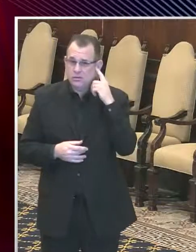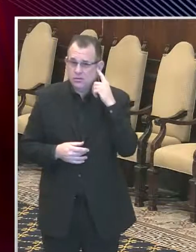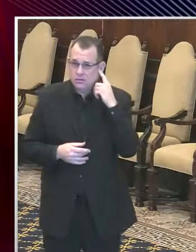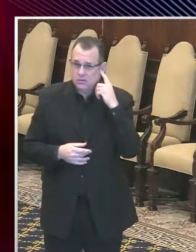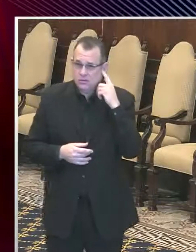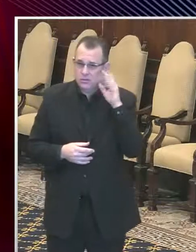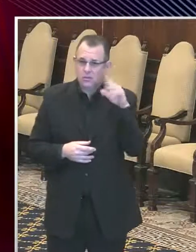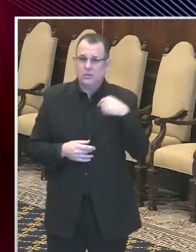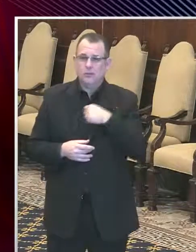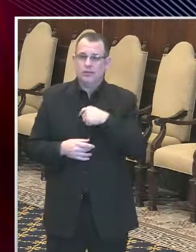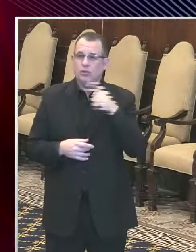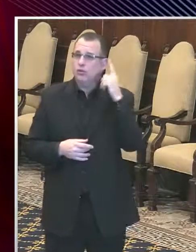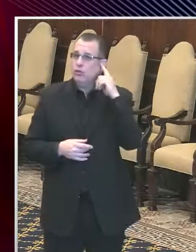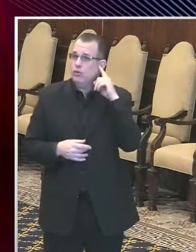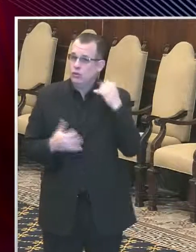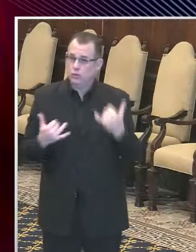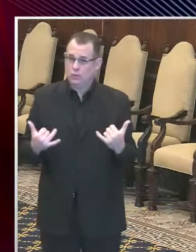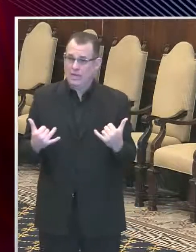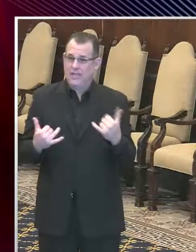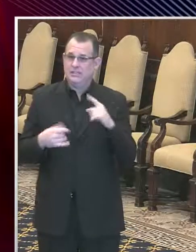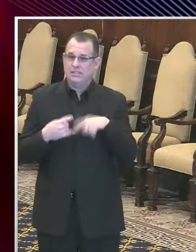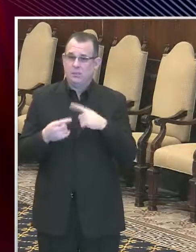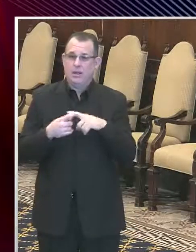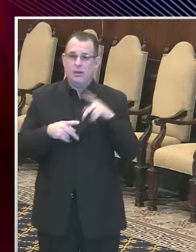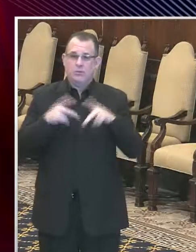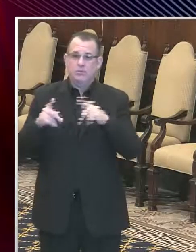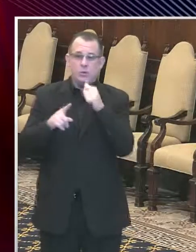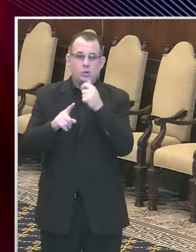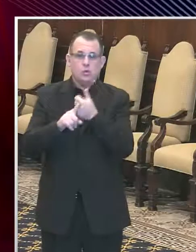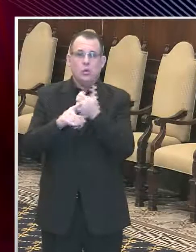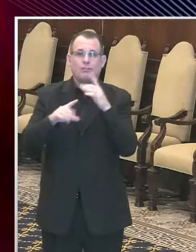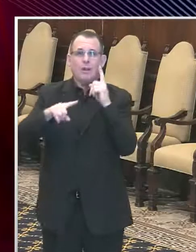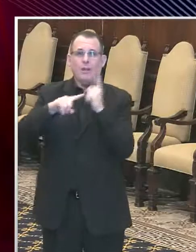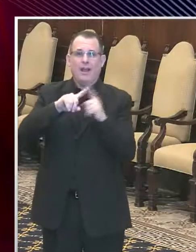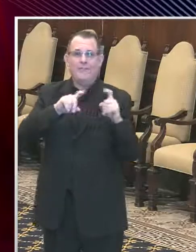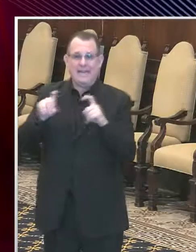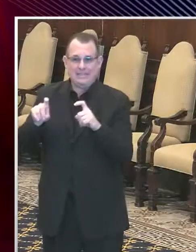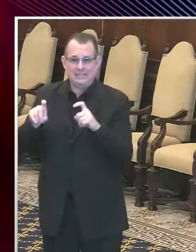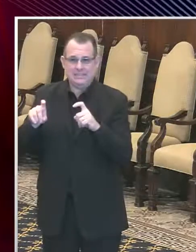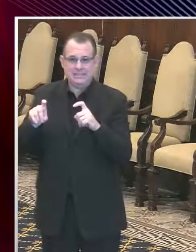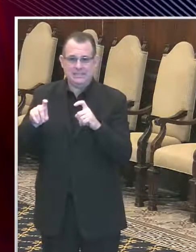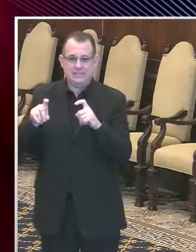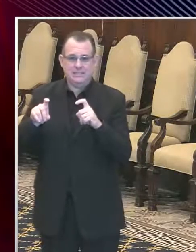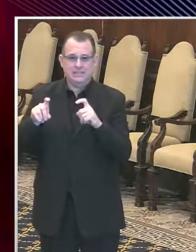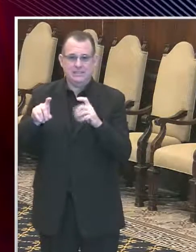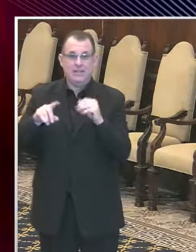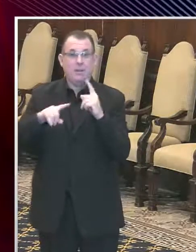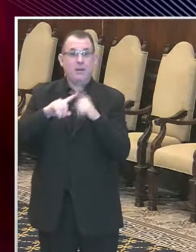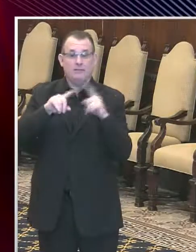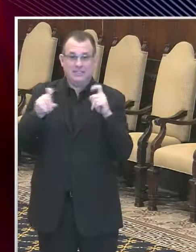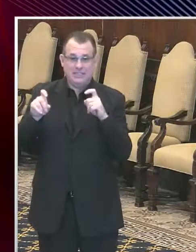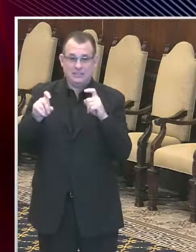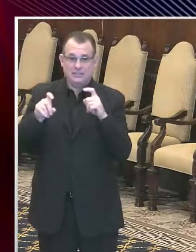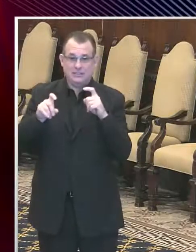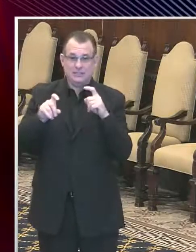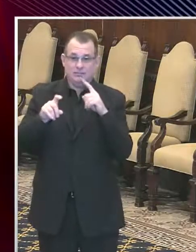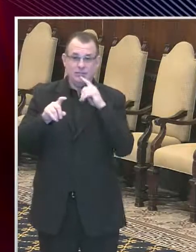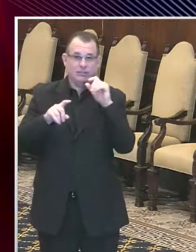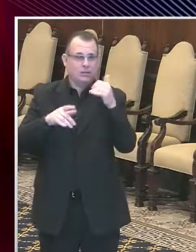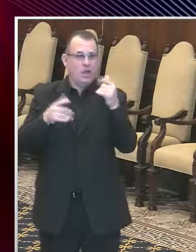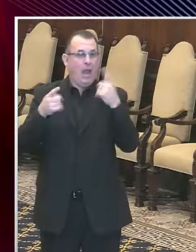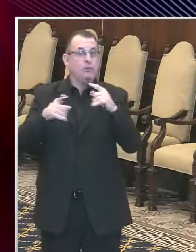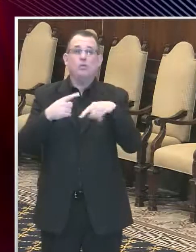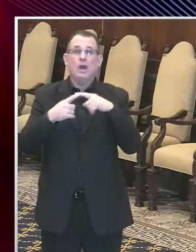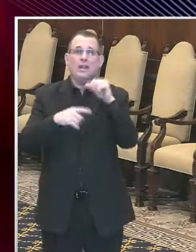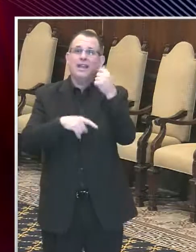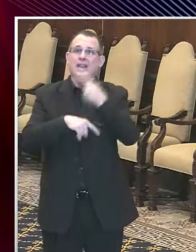heard today about people who had a positive test, and the positive came out 10 or more days ago. Those